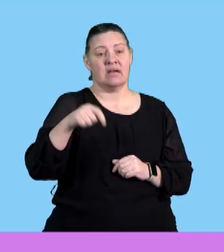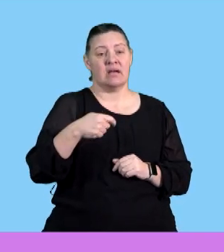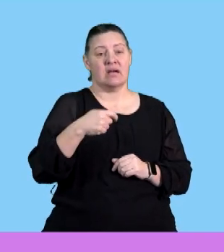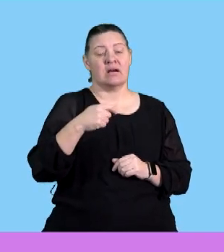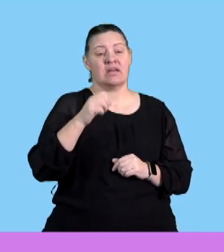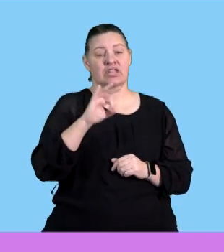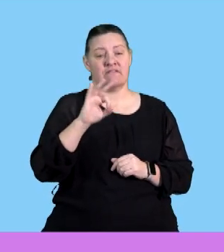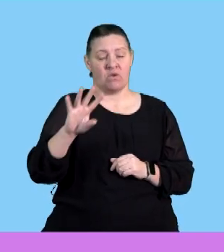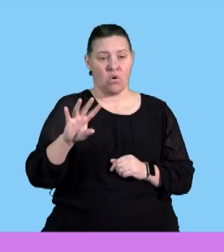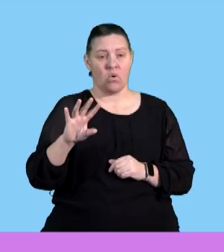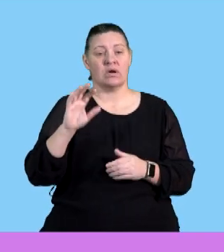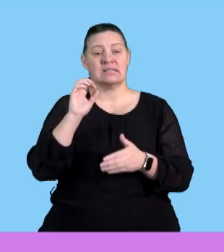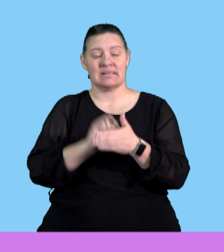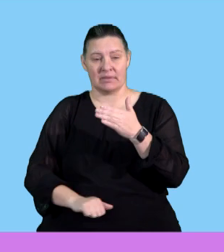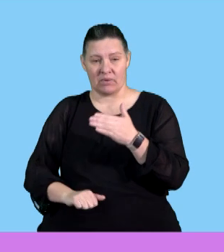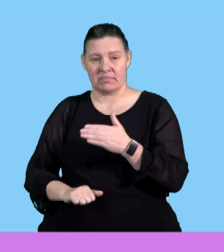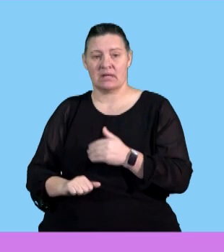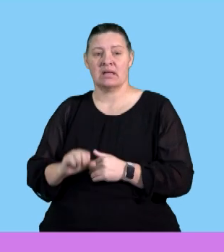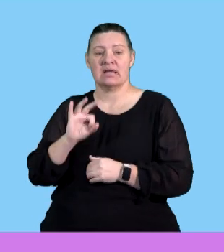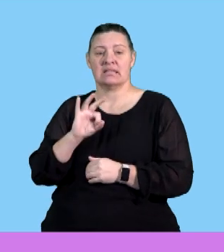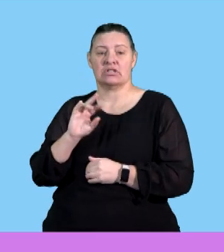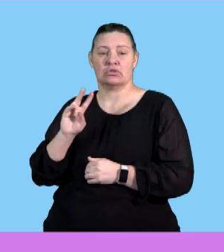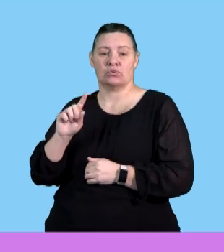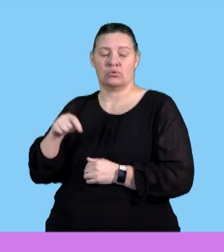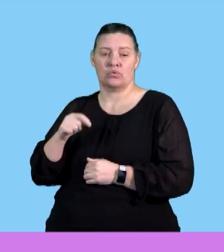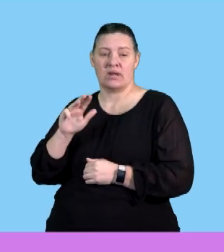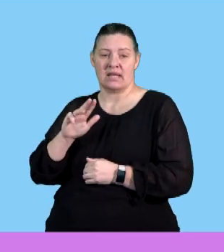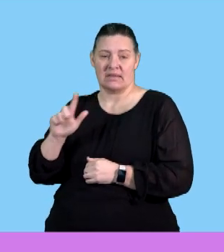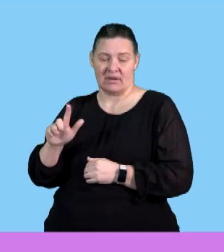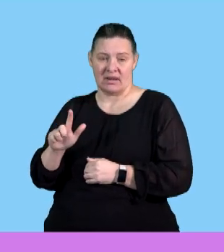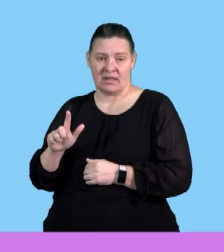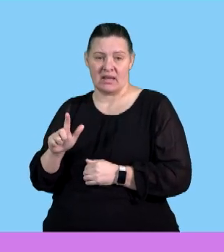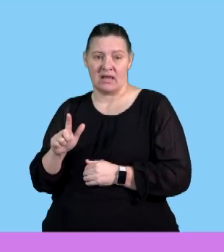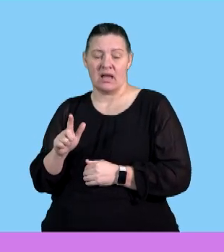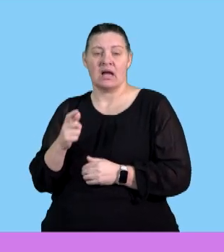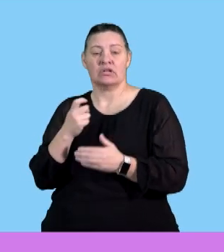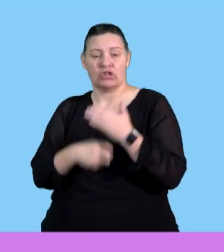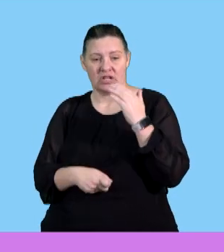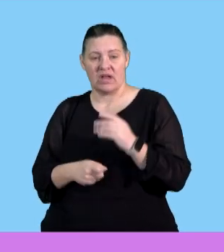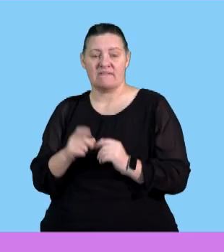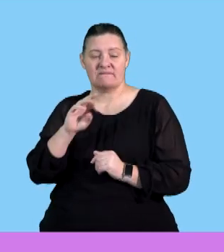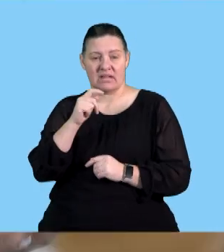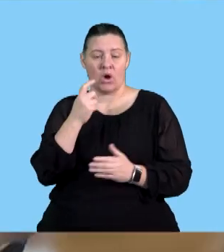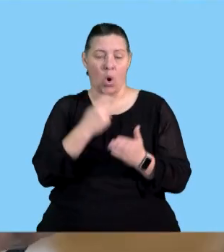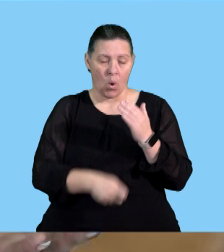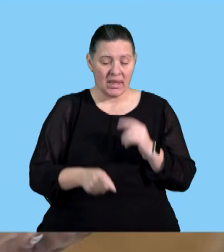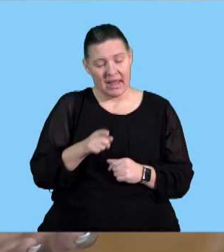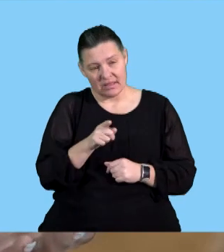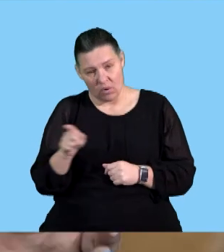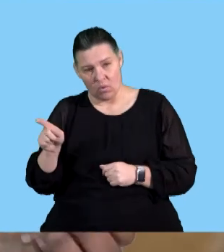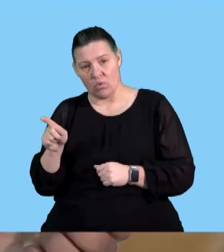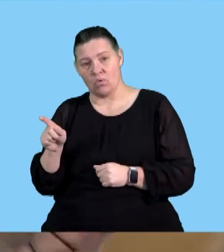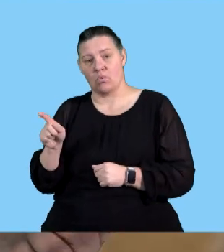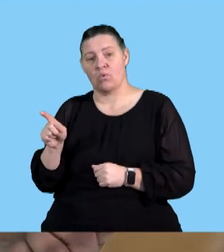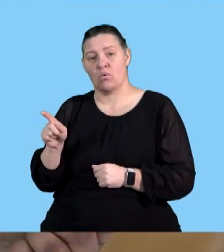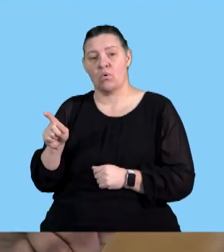177.34 cents, they have subtracted the zero rated items, and they have charged VAT only on those items